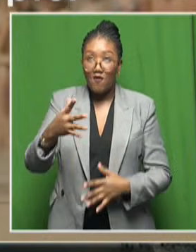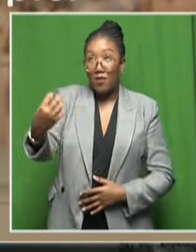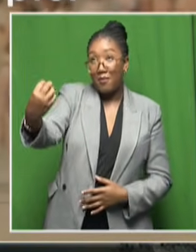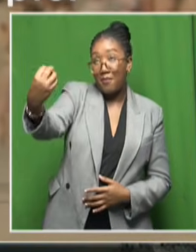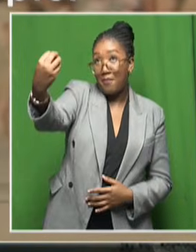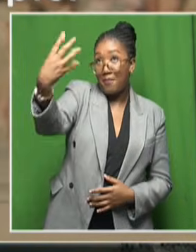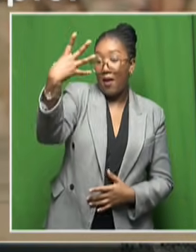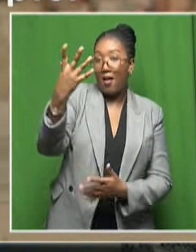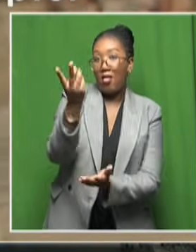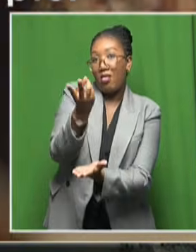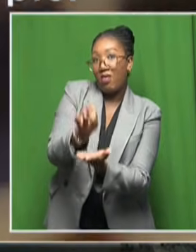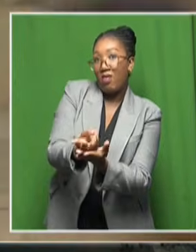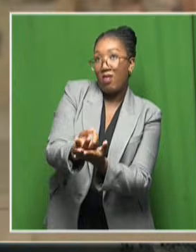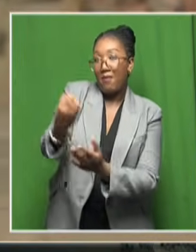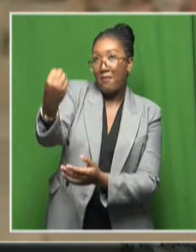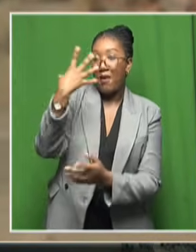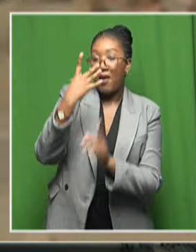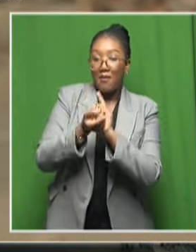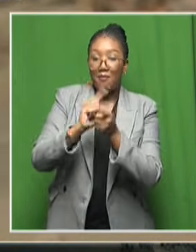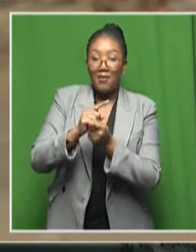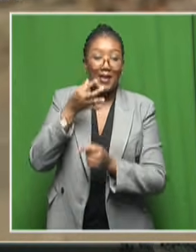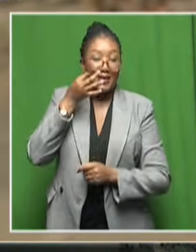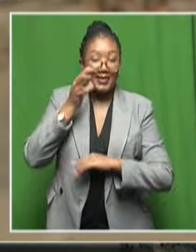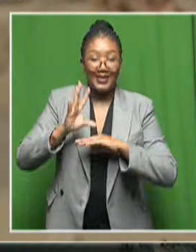really can cause skin cancer.